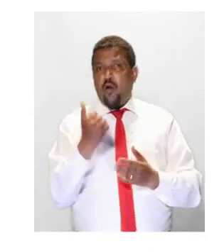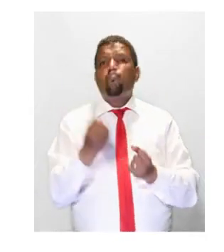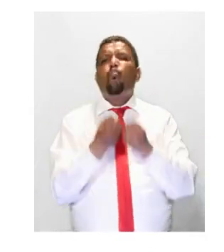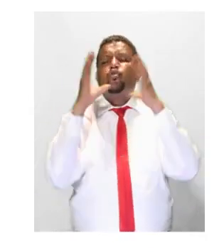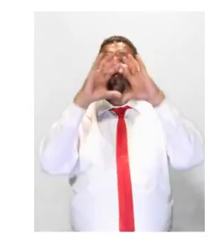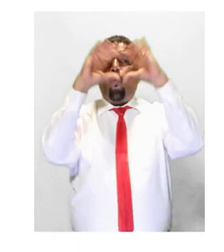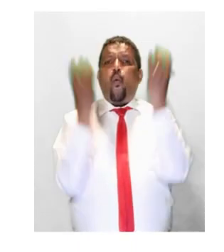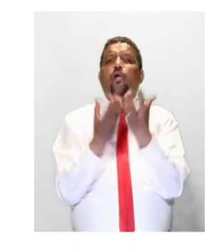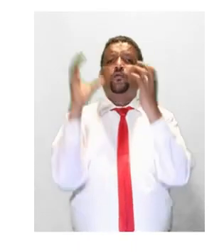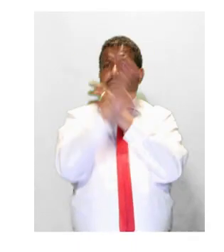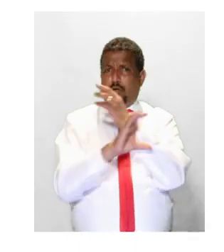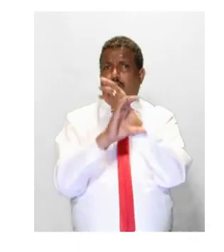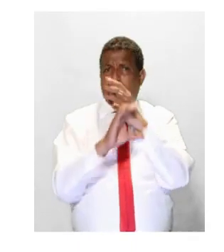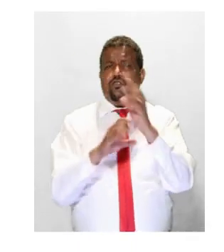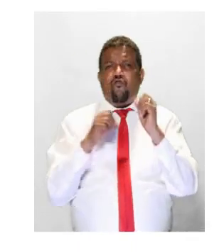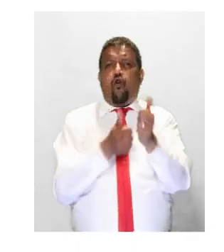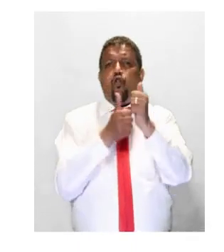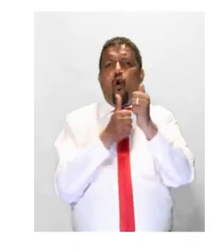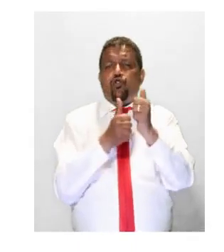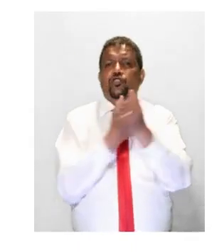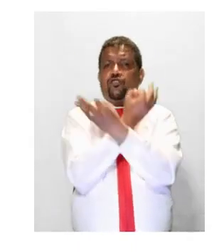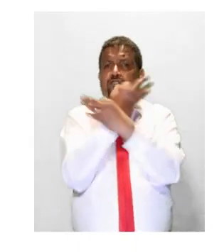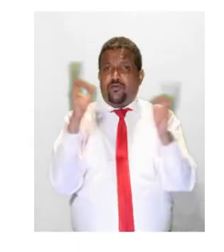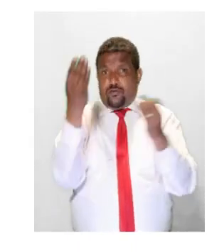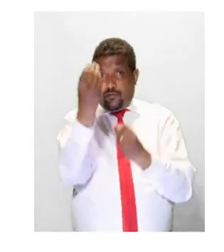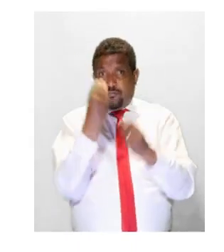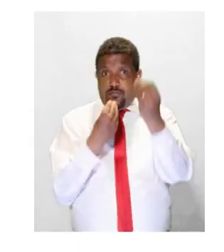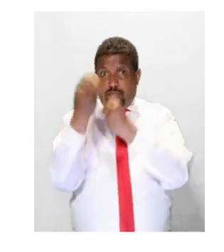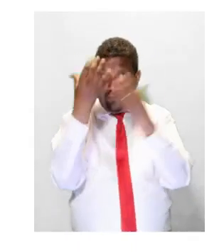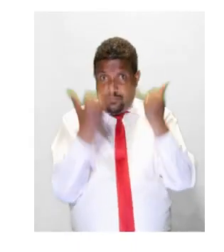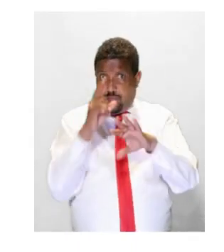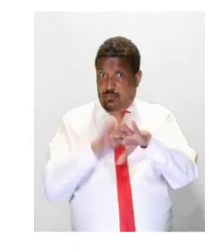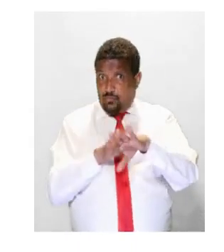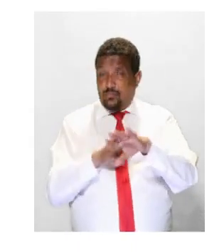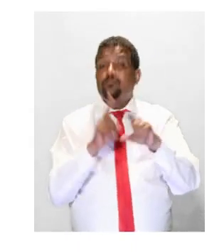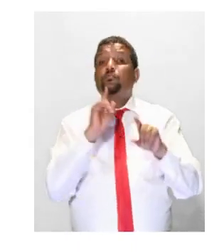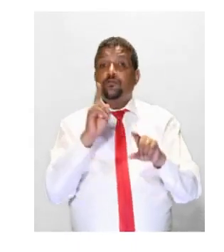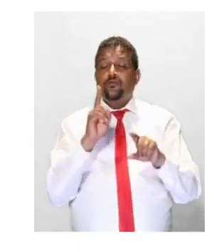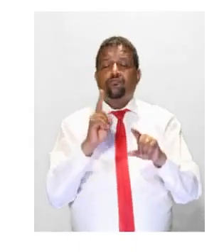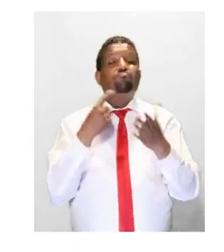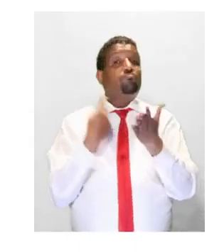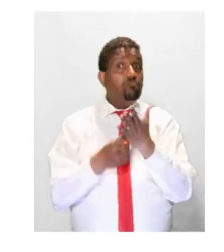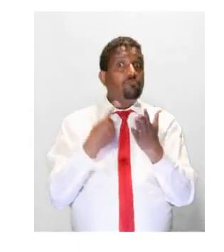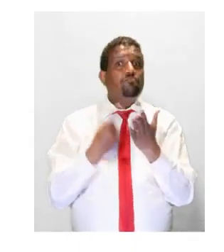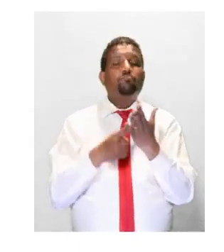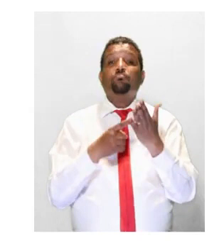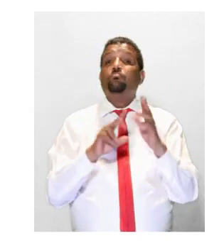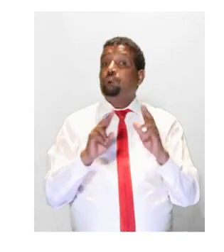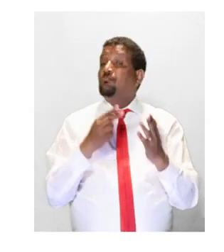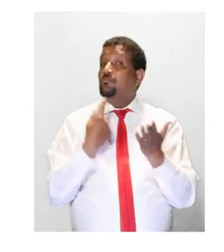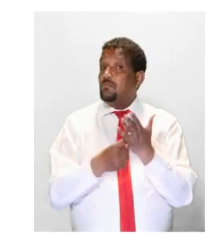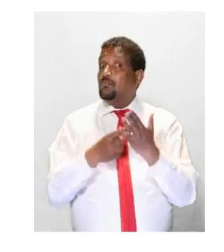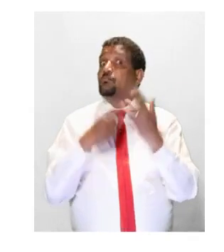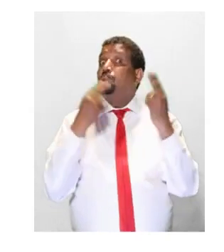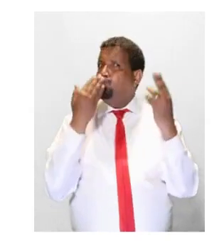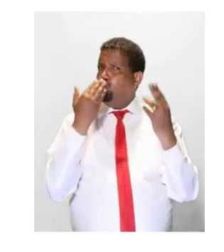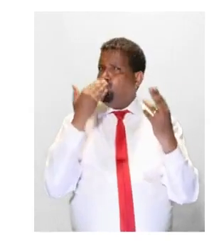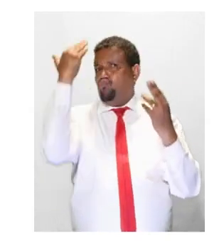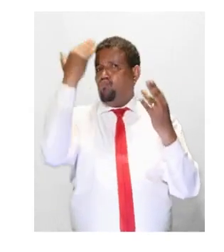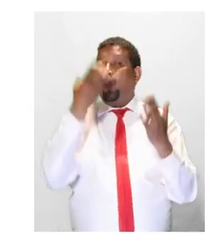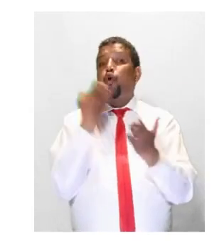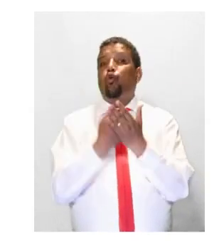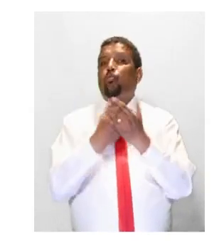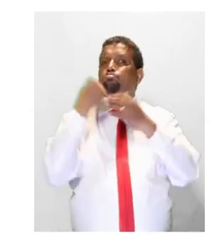the world countries are following the capitalist economic system nowadays is this, due to this good